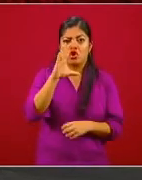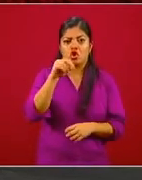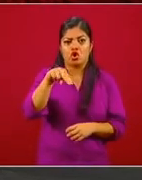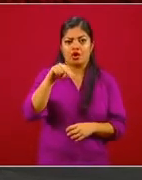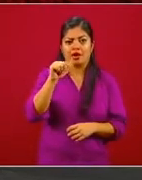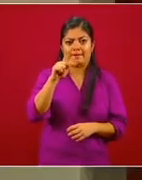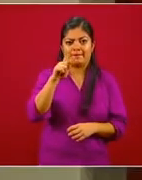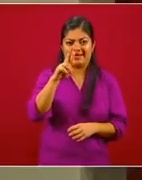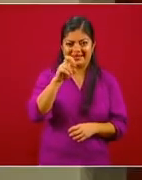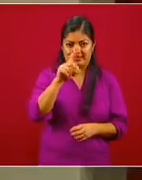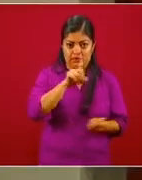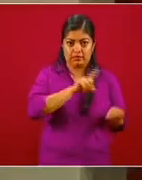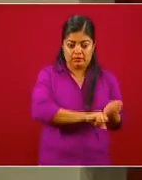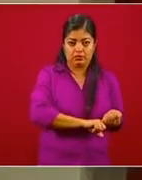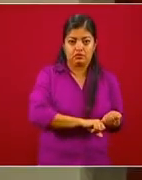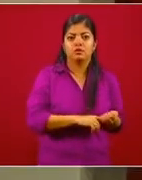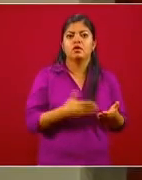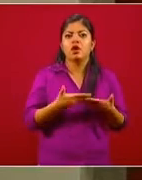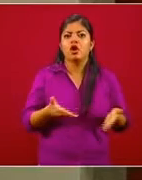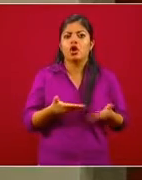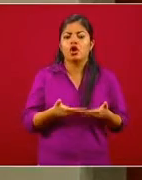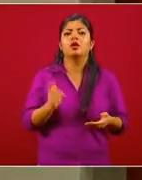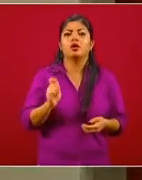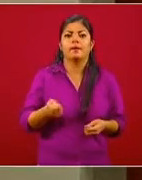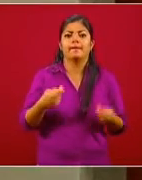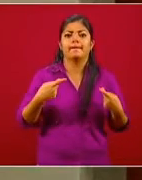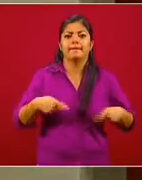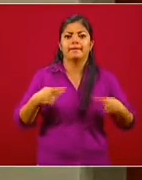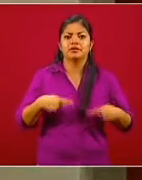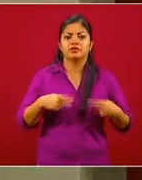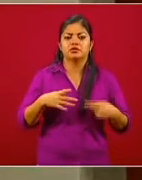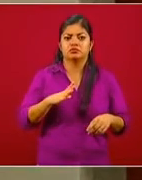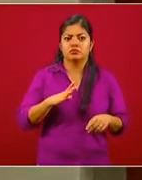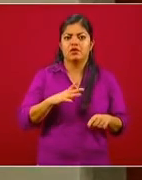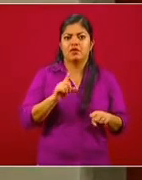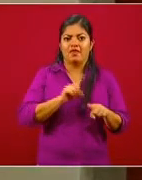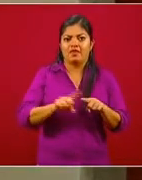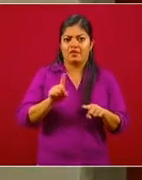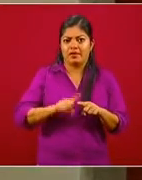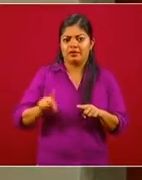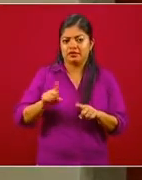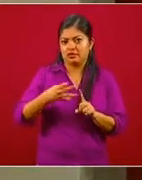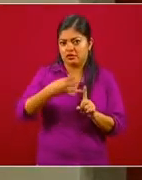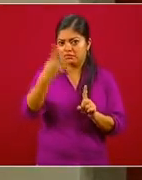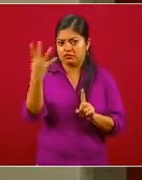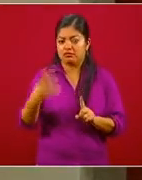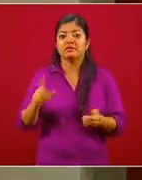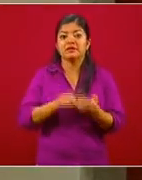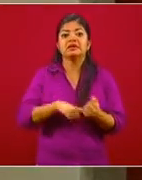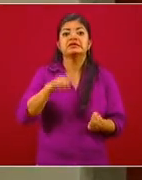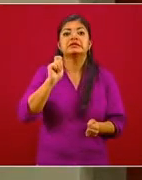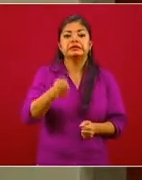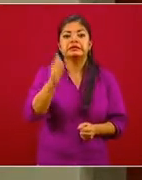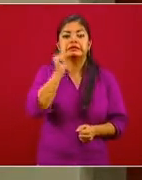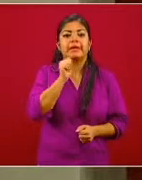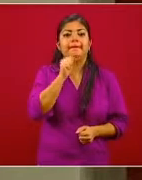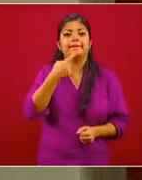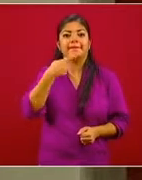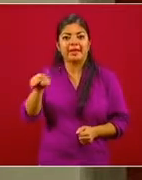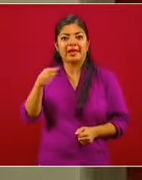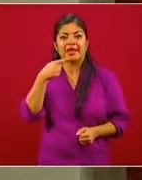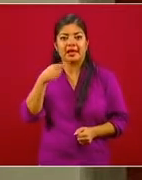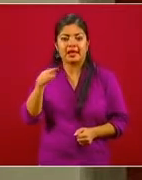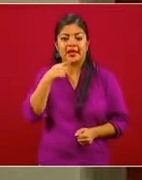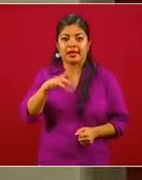So what are we seeing at CONAPRED about the situation currently? The first source